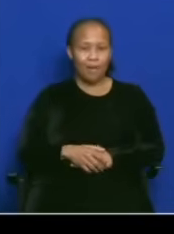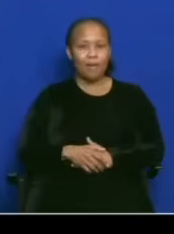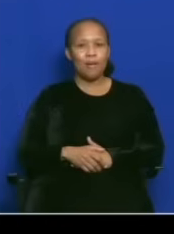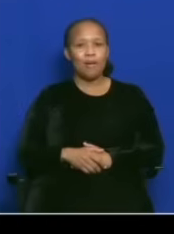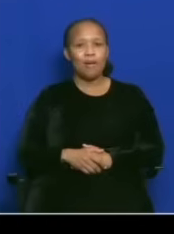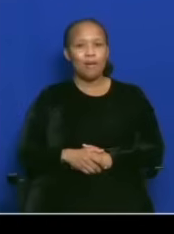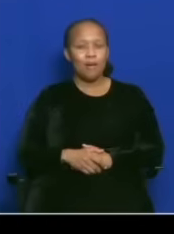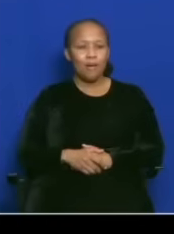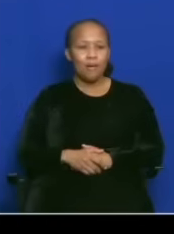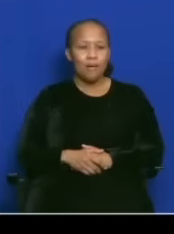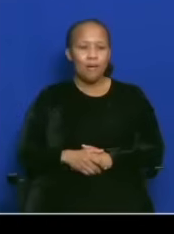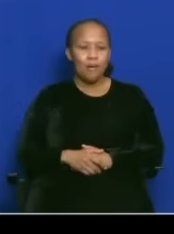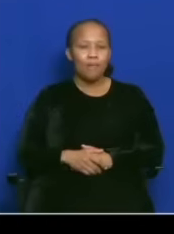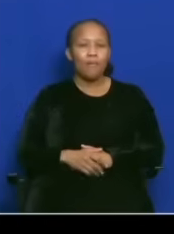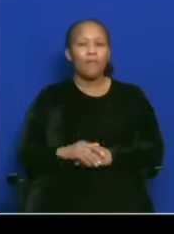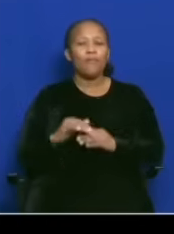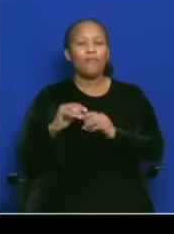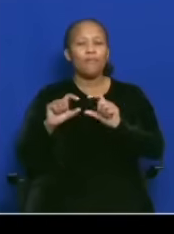paragraph A,